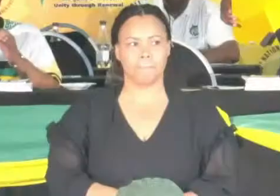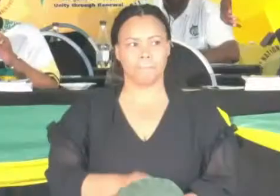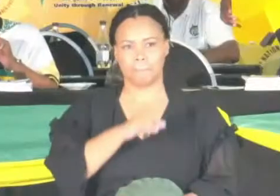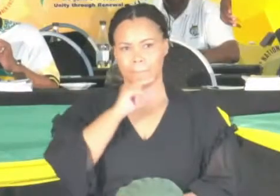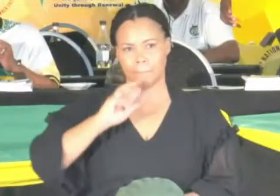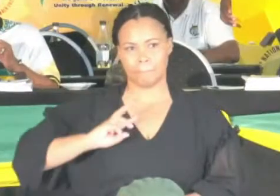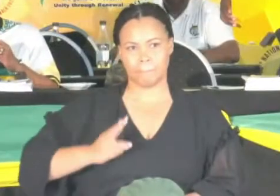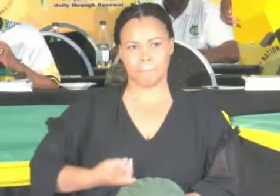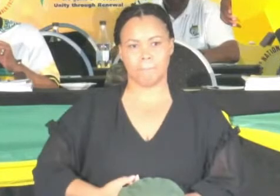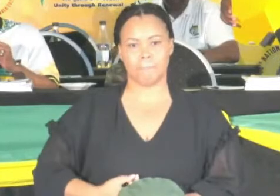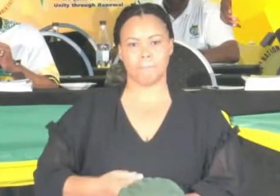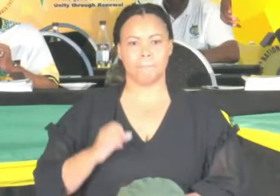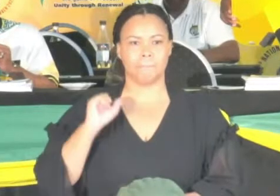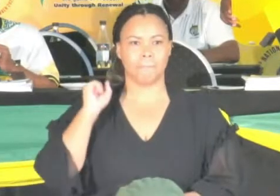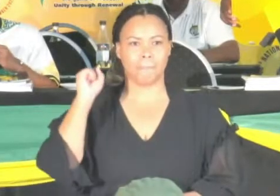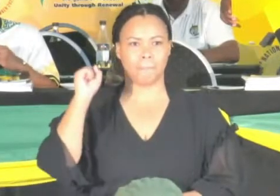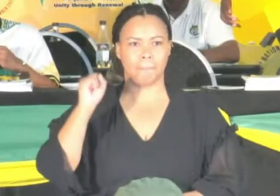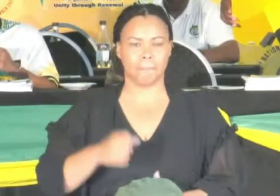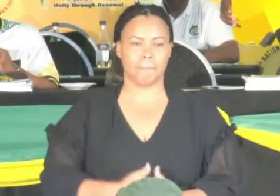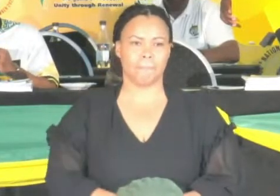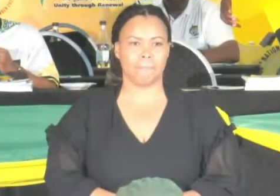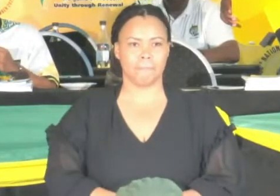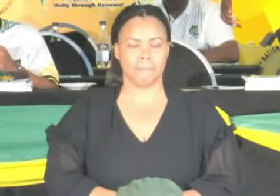Igama lamakhosikazi.